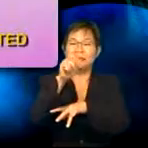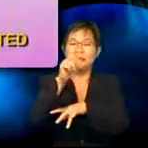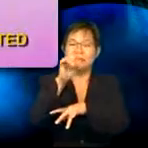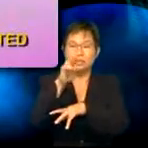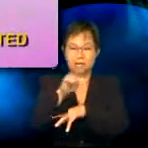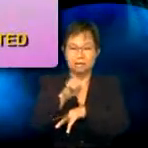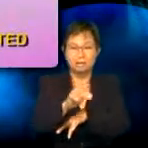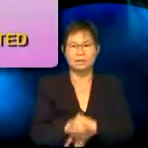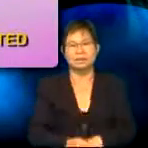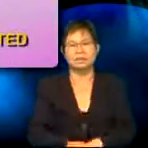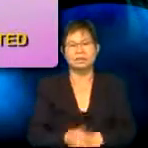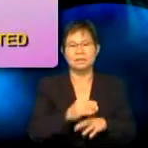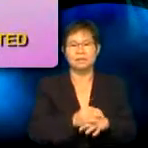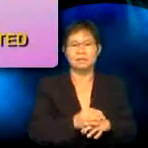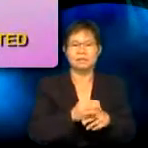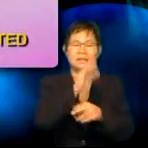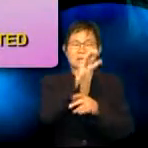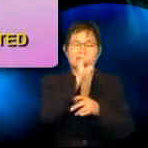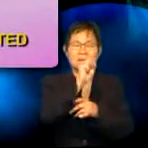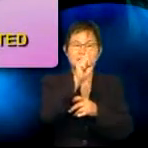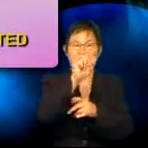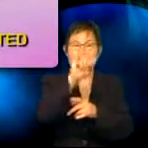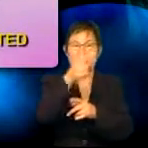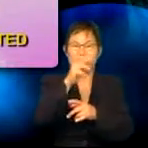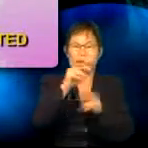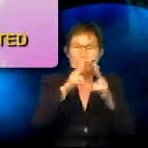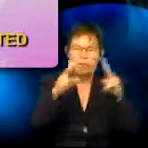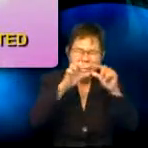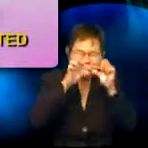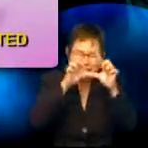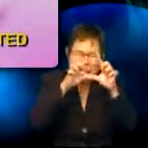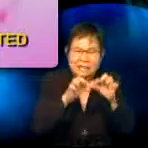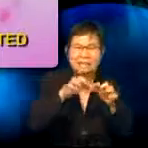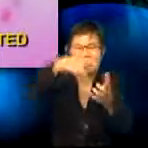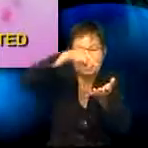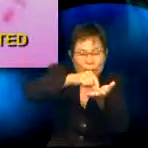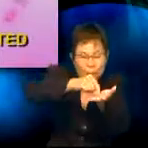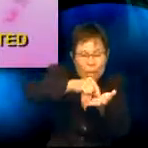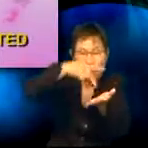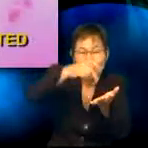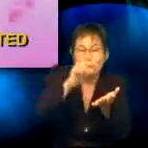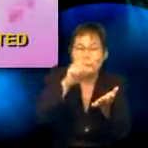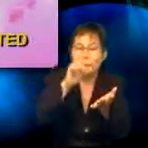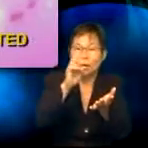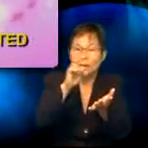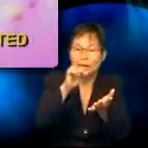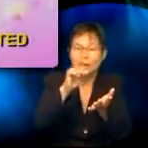And since the stigmas are very sticky, the pollen grains easily get stuck to